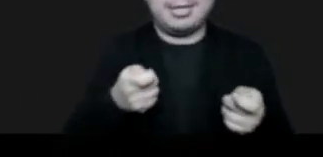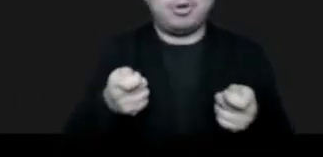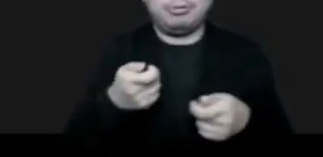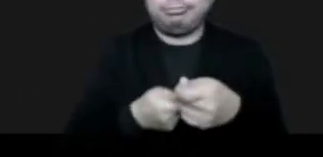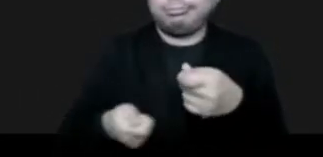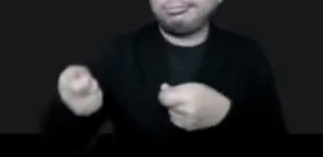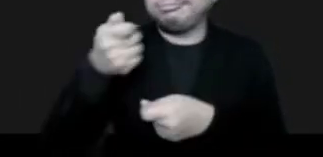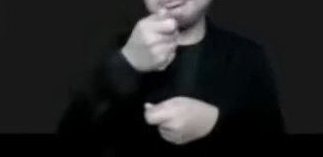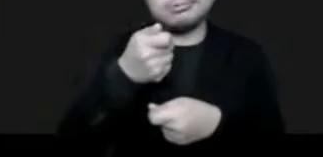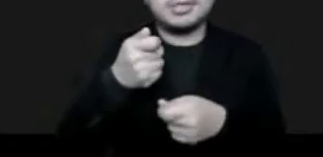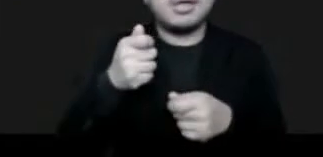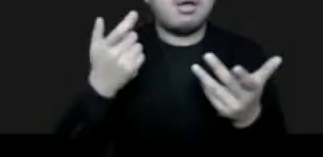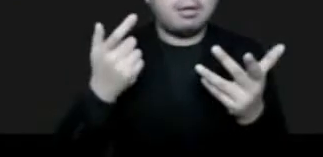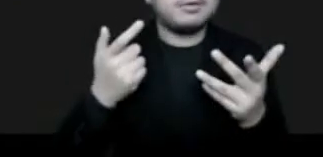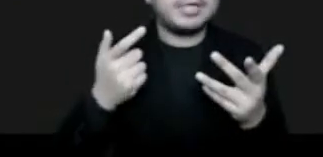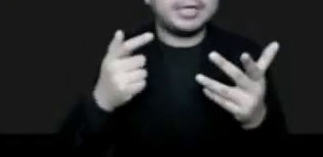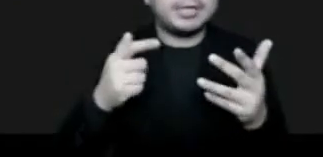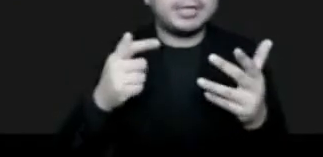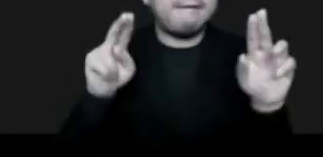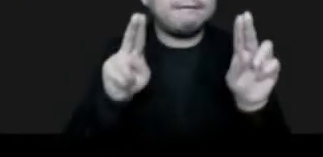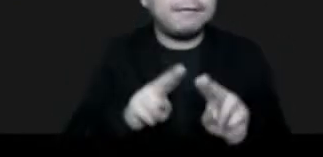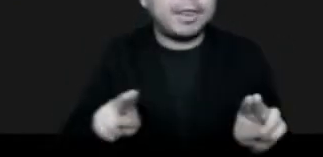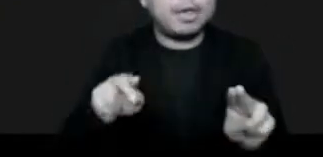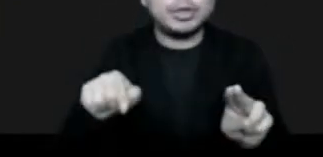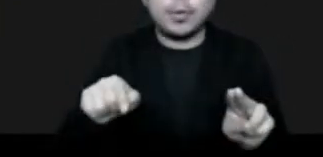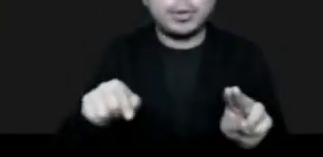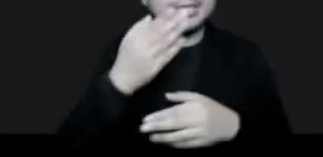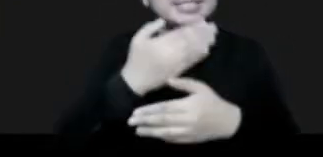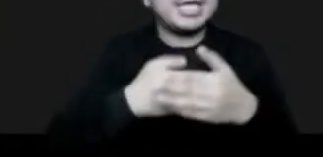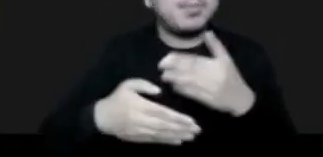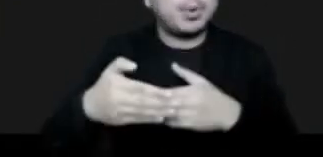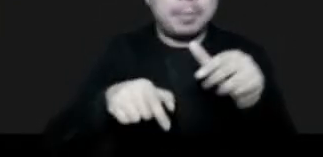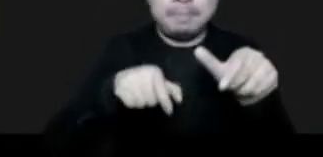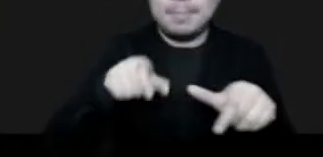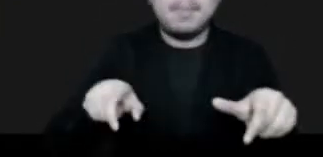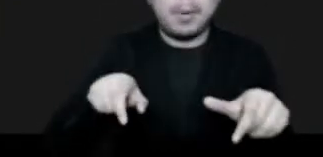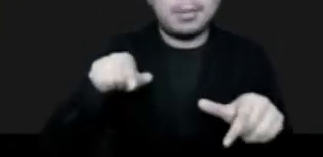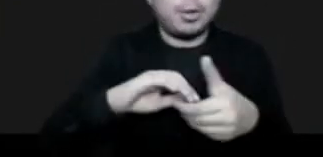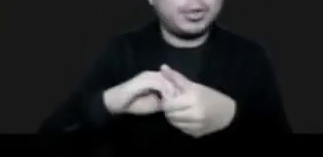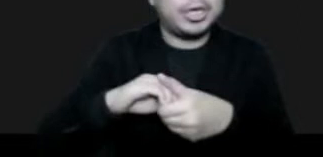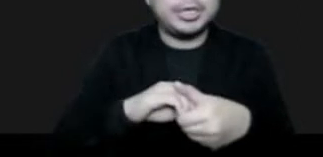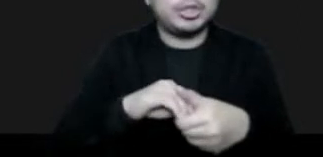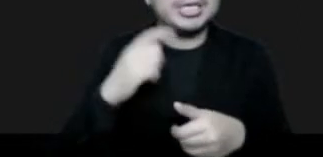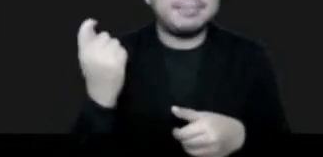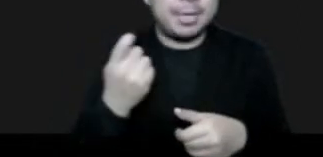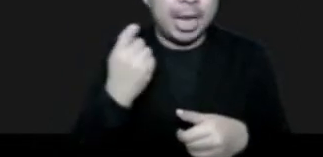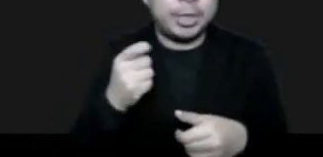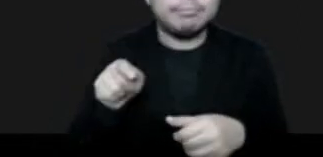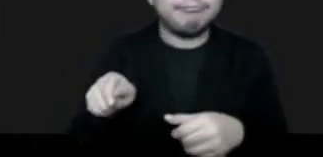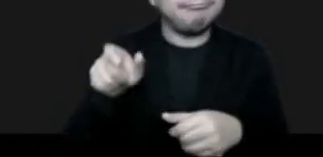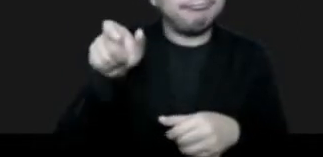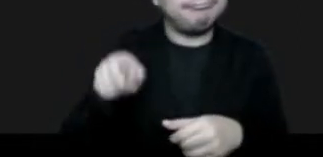People's Organization in Malawi, and he is the head of the program. Mr. Simon will be talking to us about the guidelines